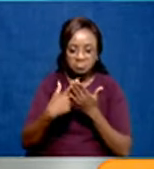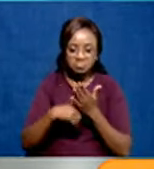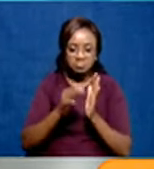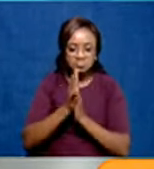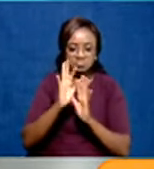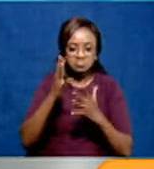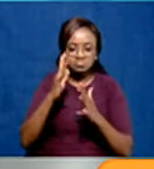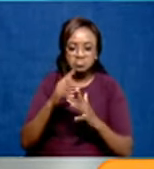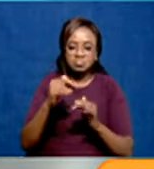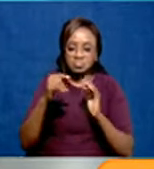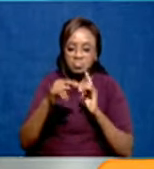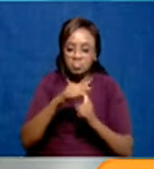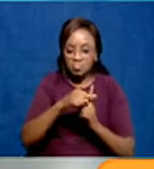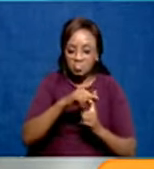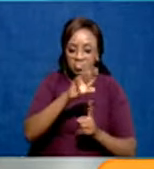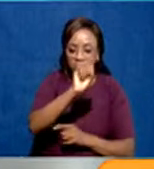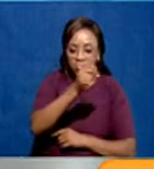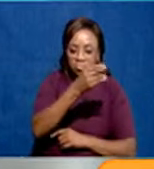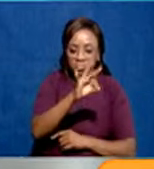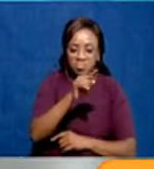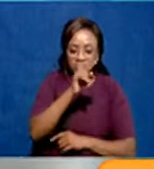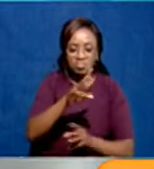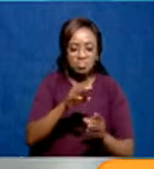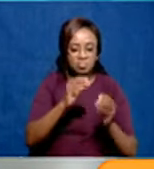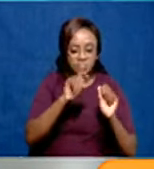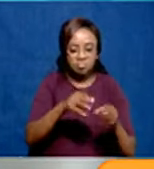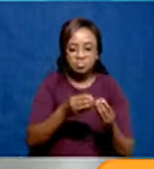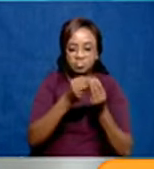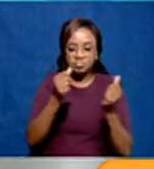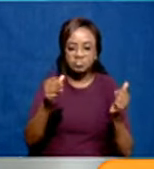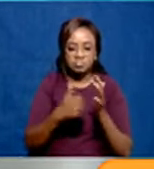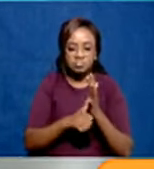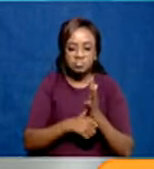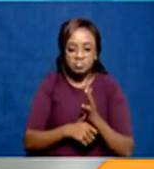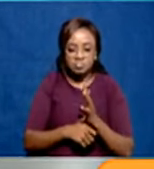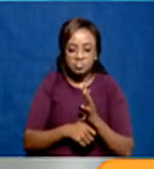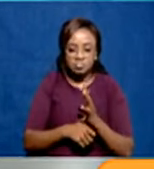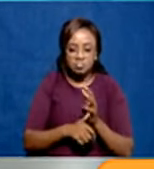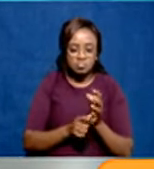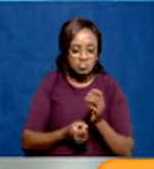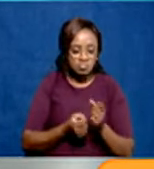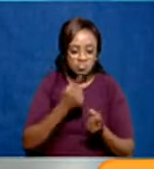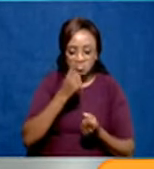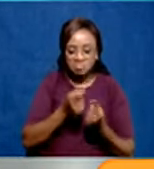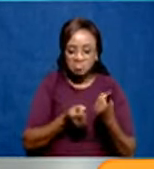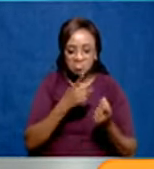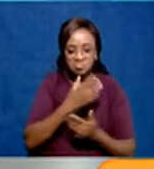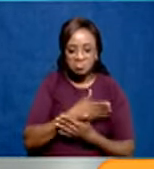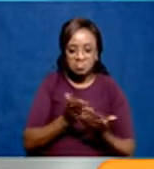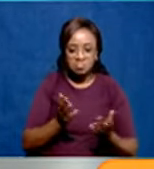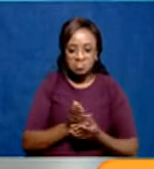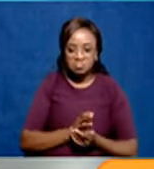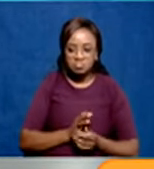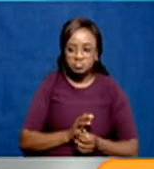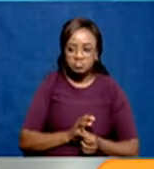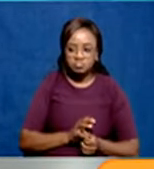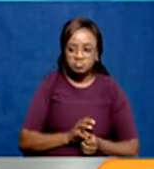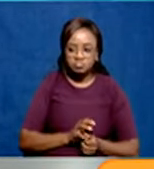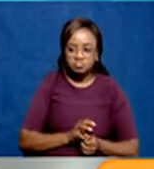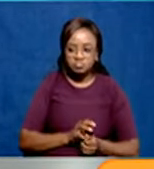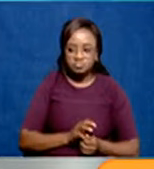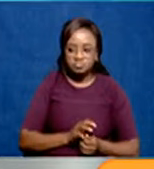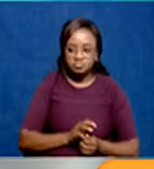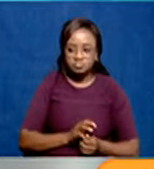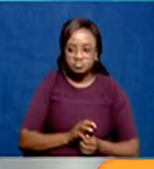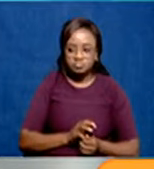The positive side of SHIF is a dispute resolution mechanism. That's Dr. Kigondu, KMA president. There, Bob Dolo says, can